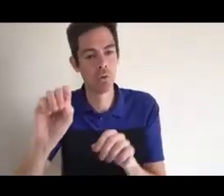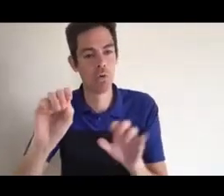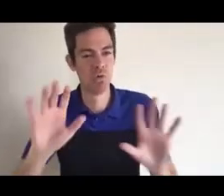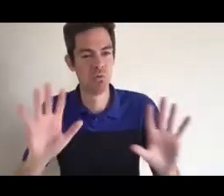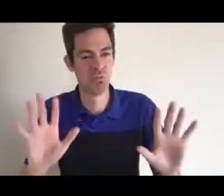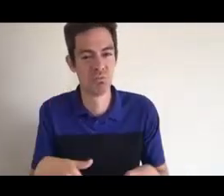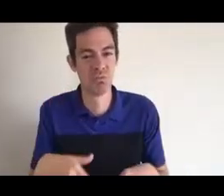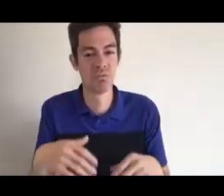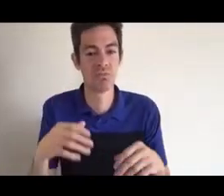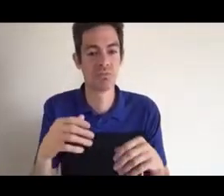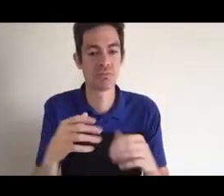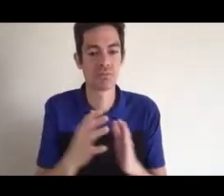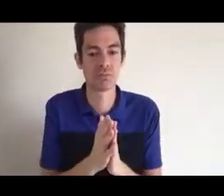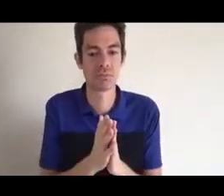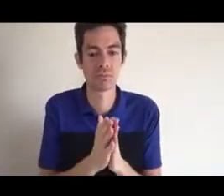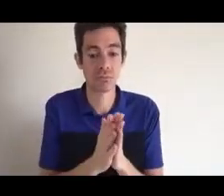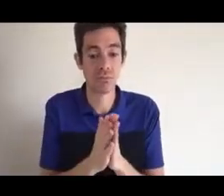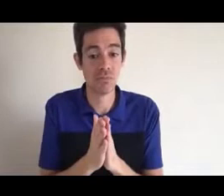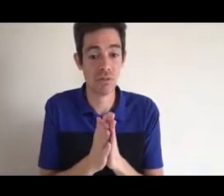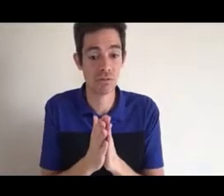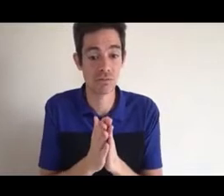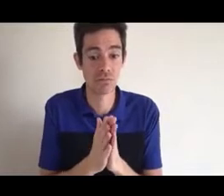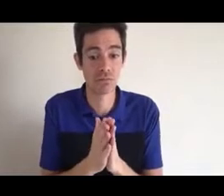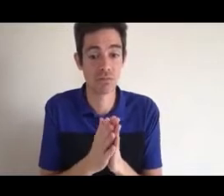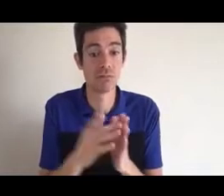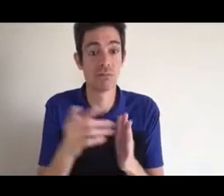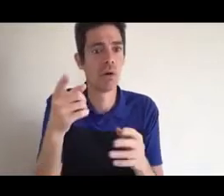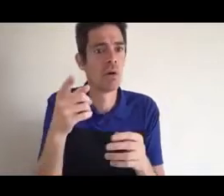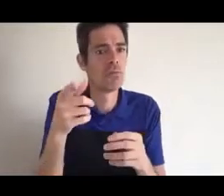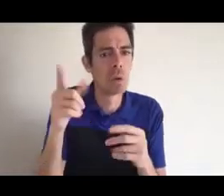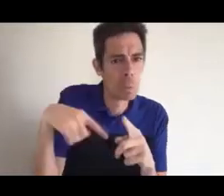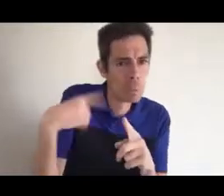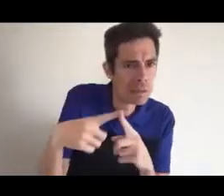incorporate at and to and a.